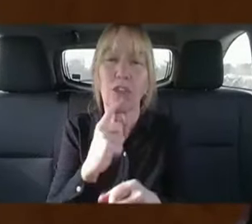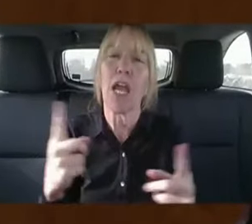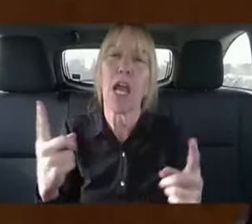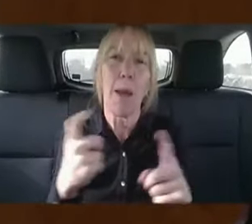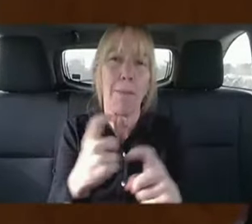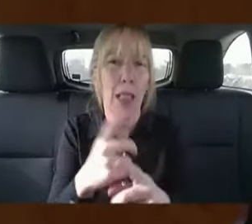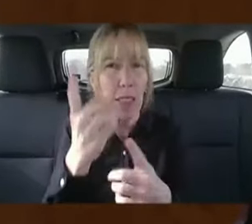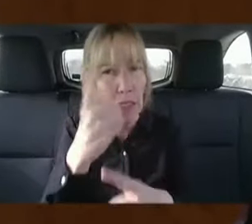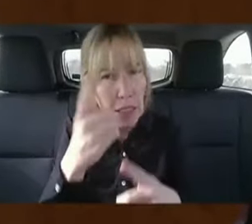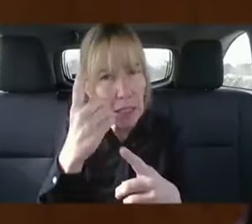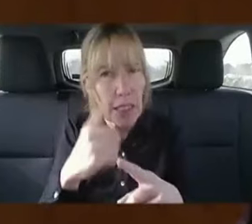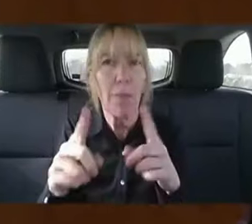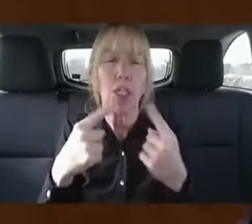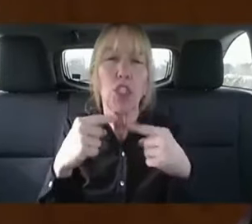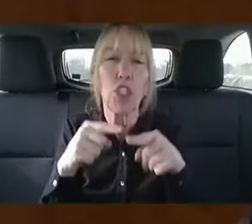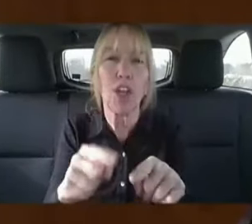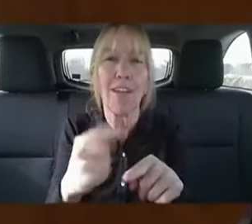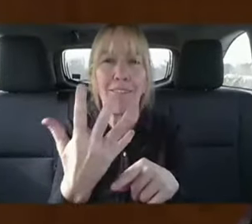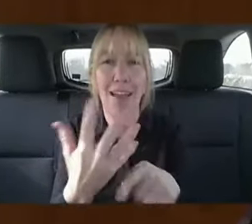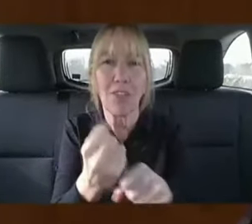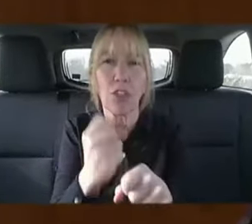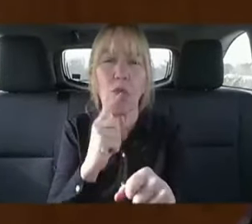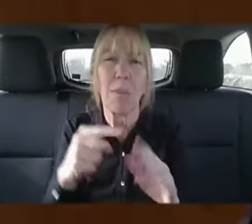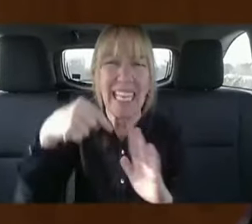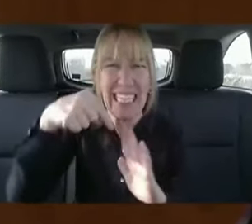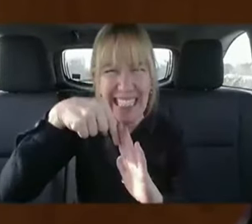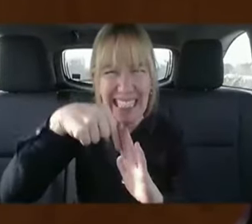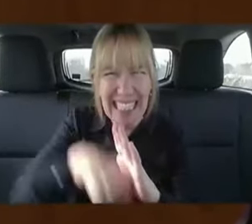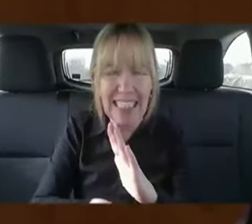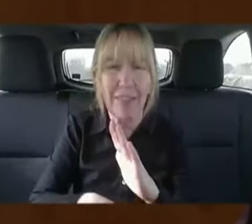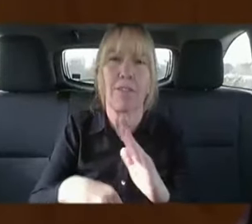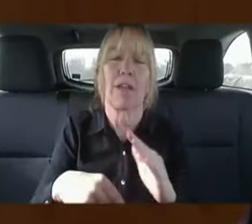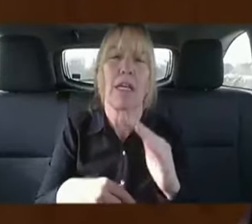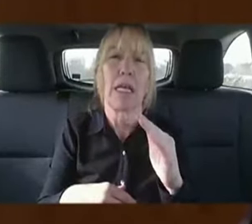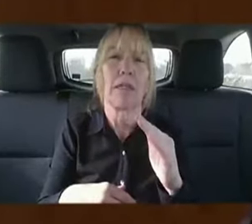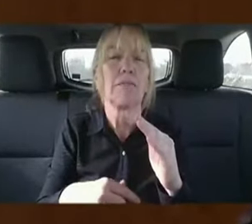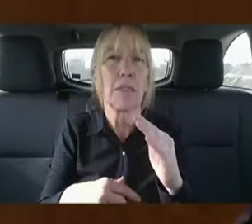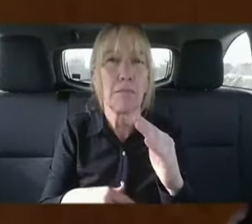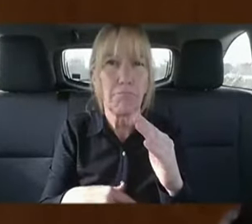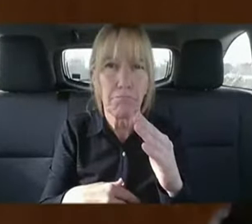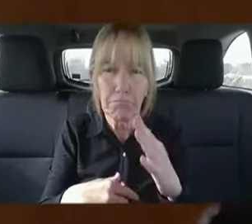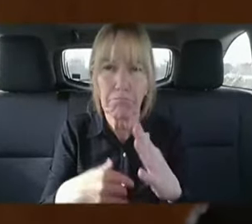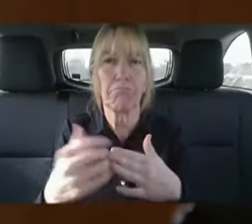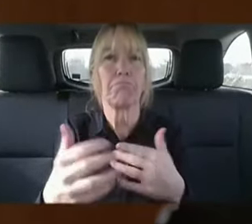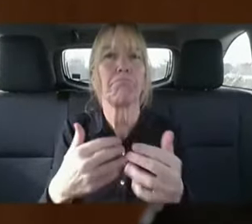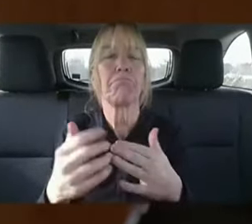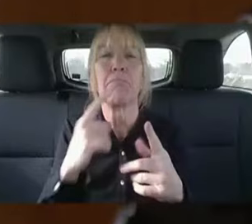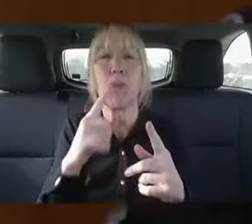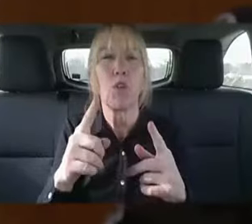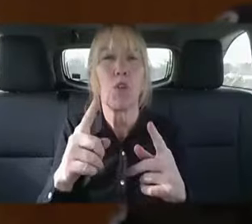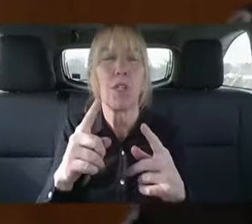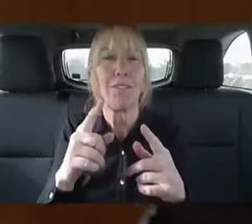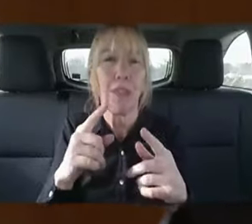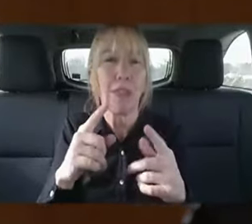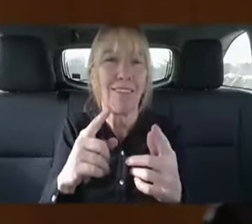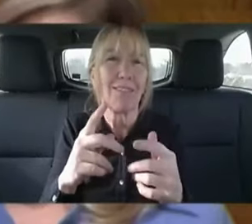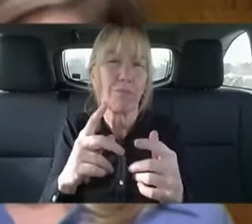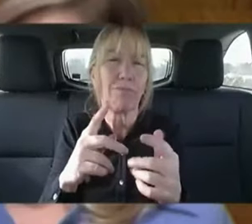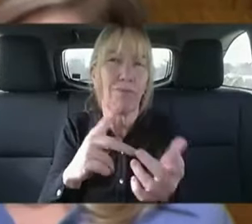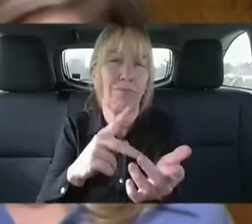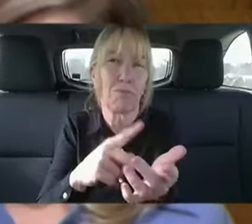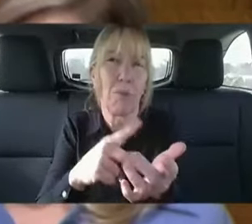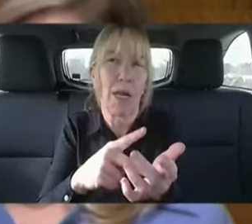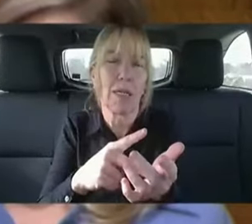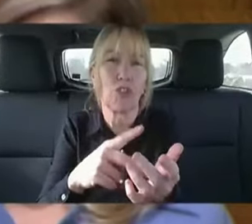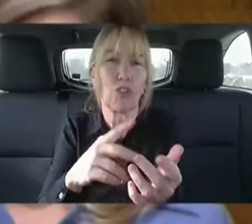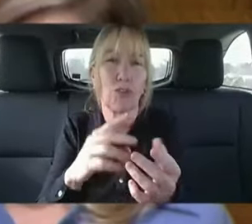disease, but during these 5 years, there will be a very intensive capacity building effort amongst primary care physicians within our regions. Sounds great. Dr.